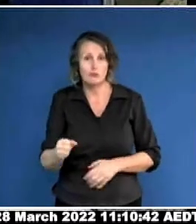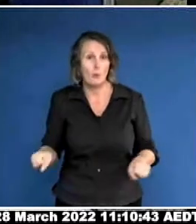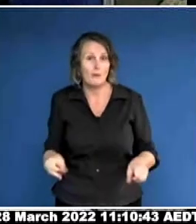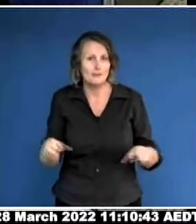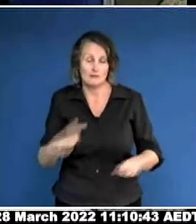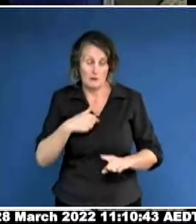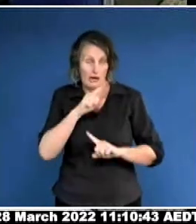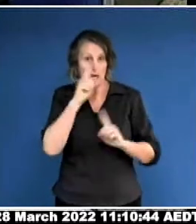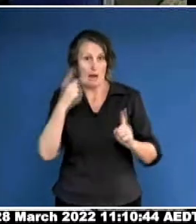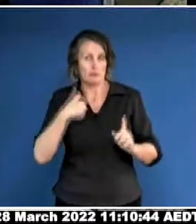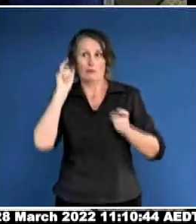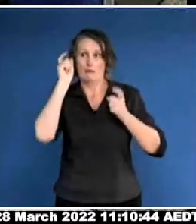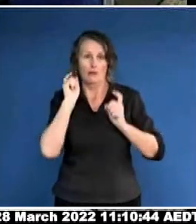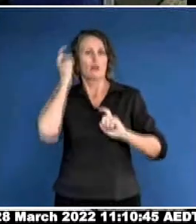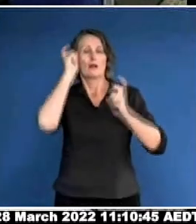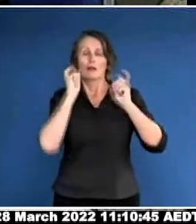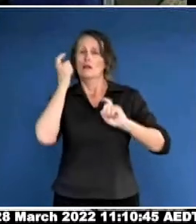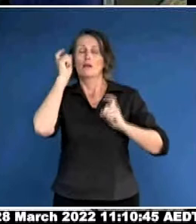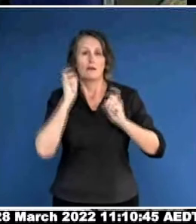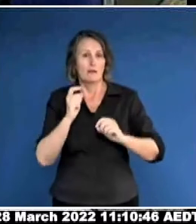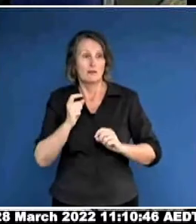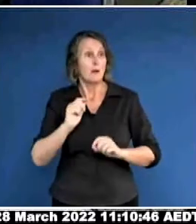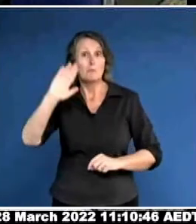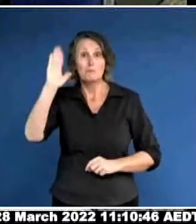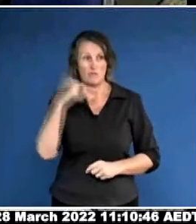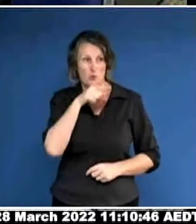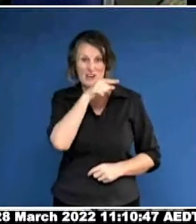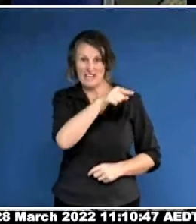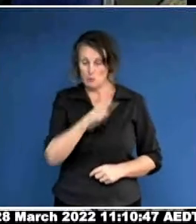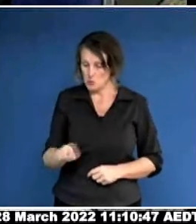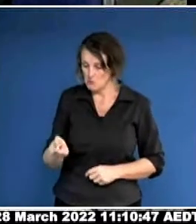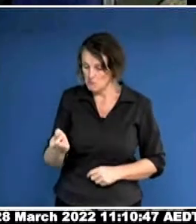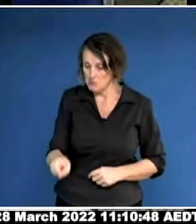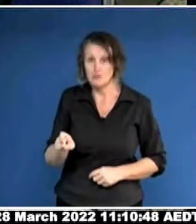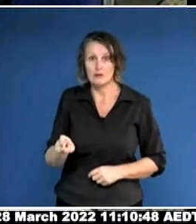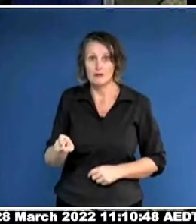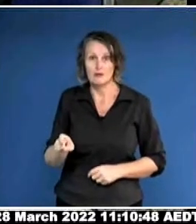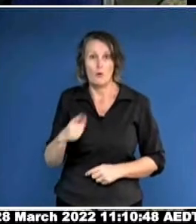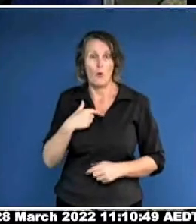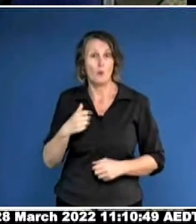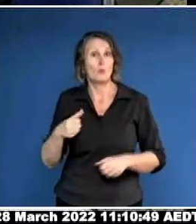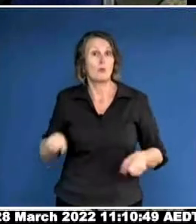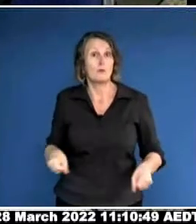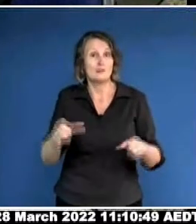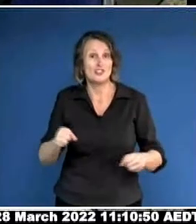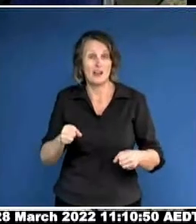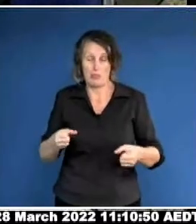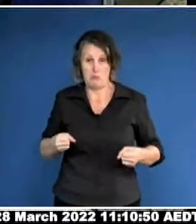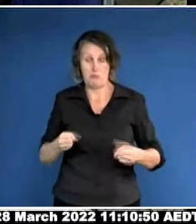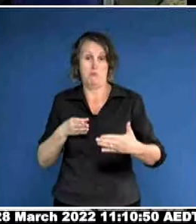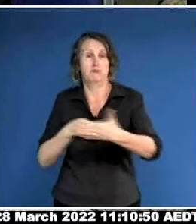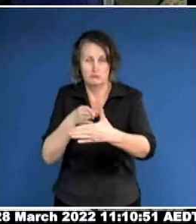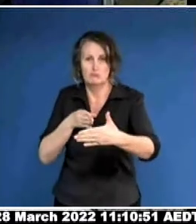He used to trigger the button on the chair so I would run into the wall all the time.